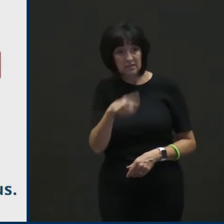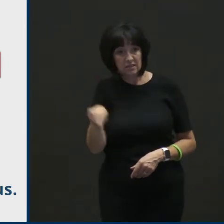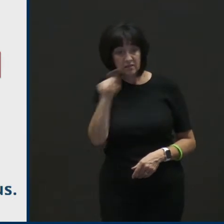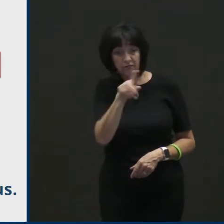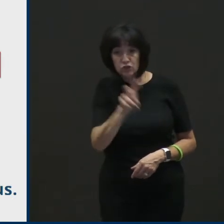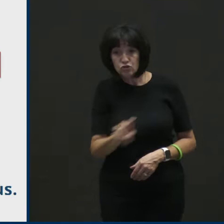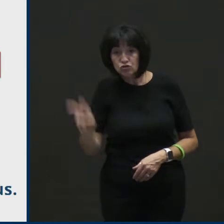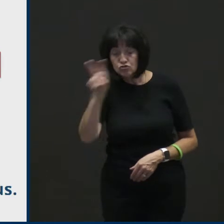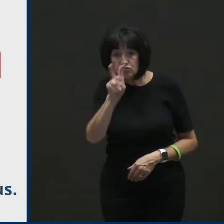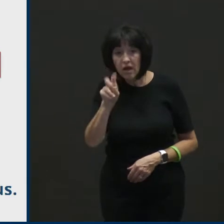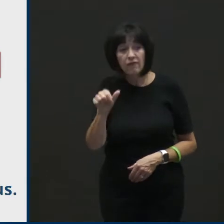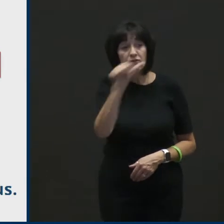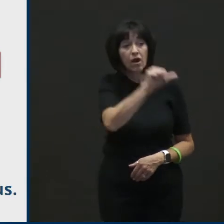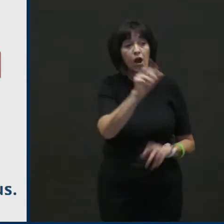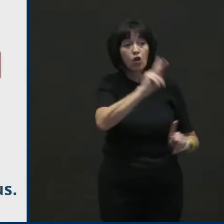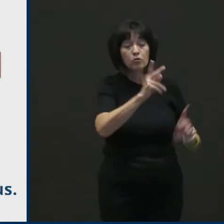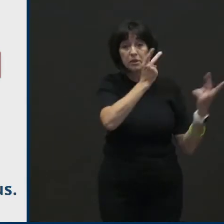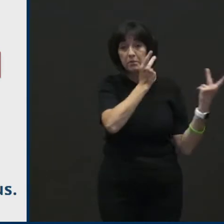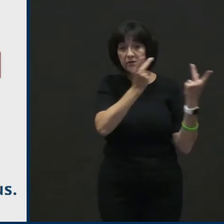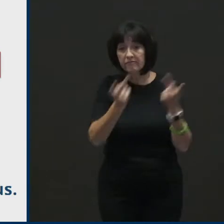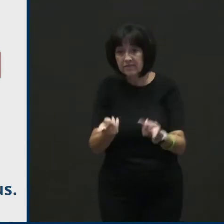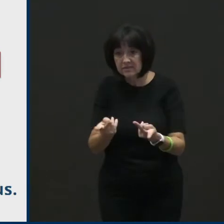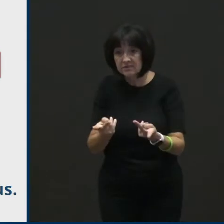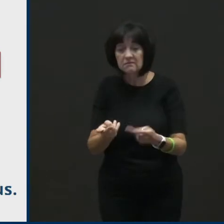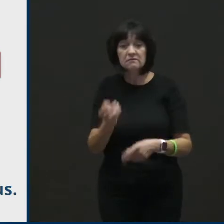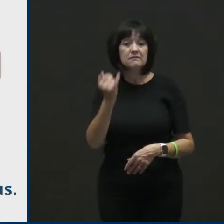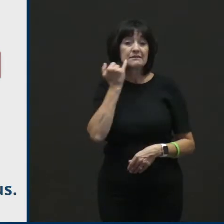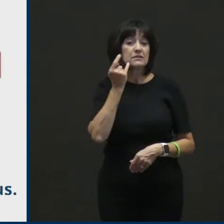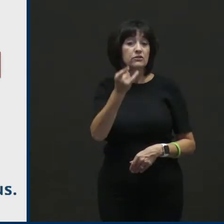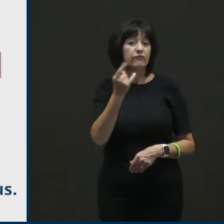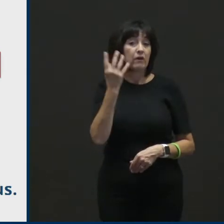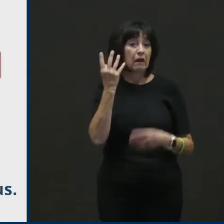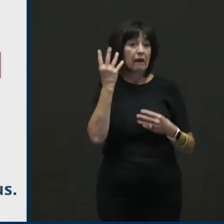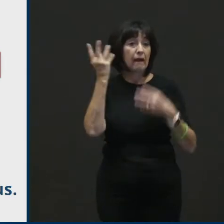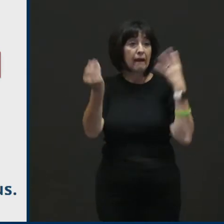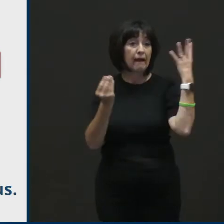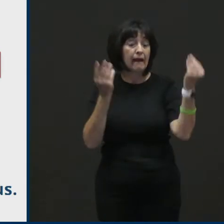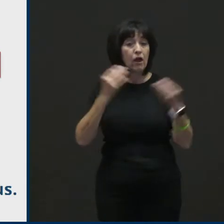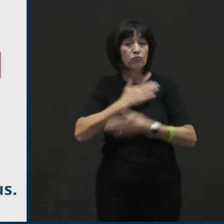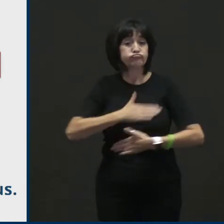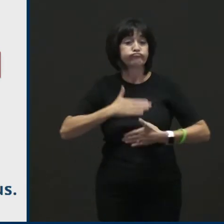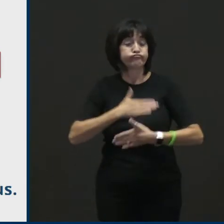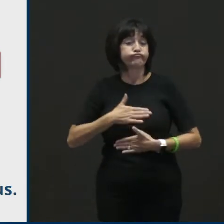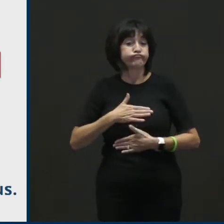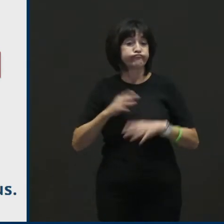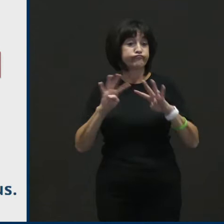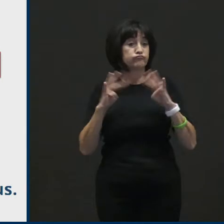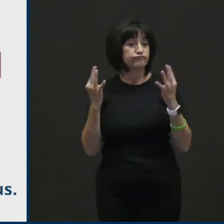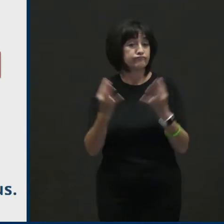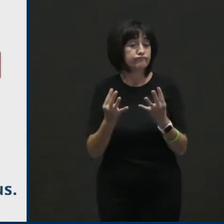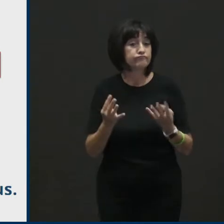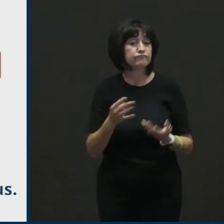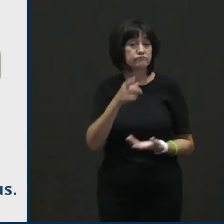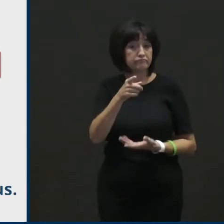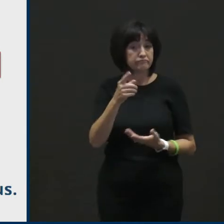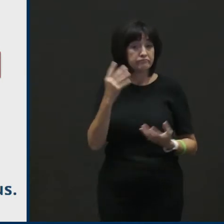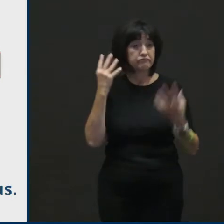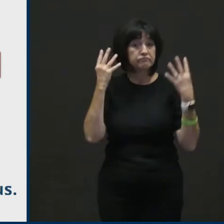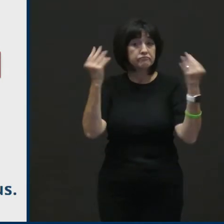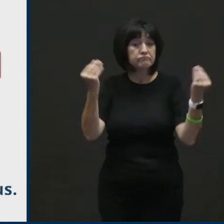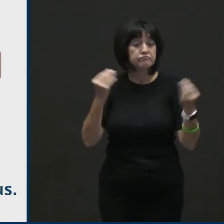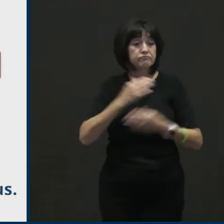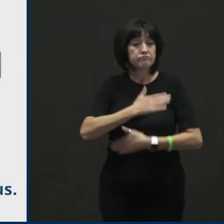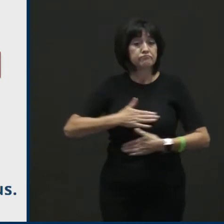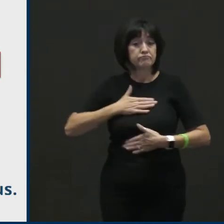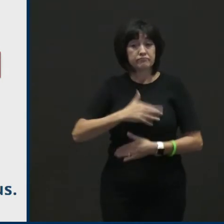people visiting, if you're going out and you've been in circumstances, maybe if you've been in a restaurant or bar where some of that young